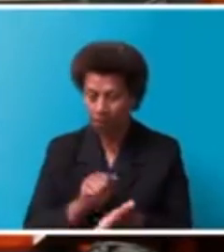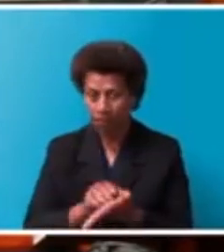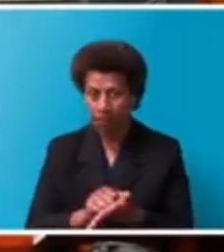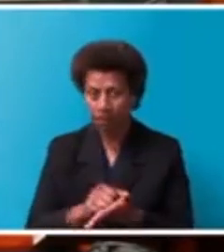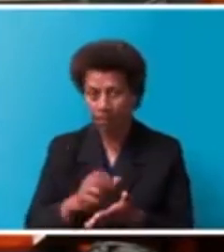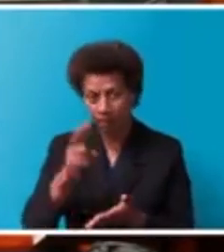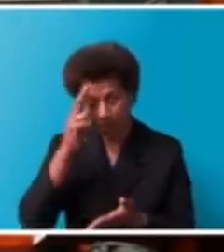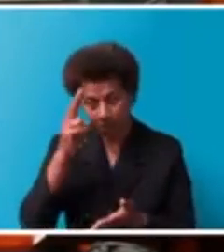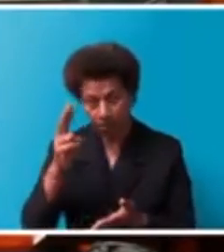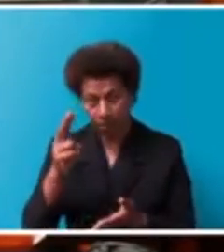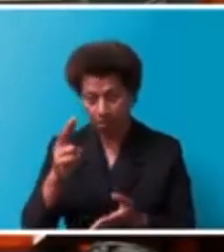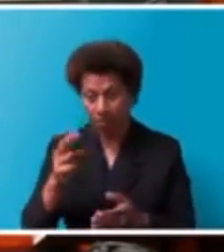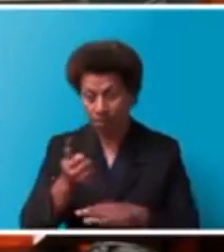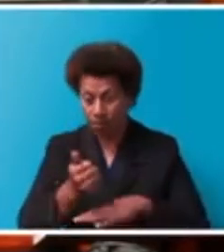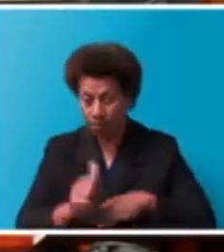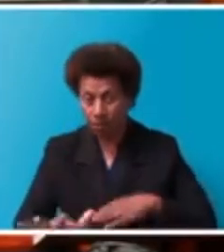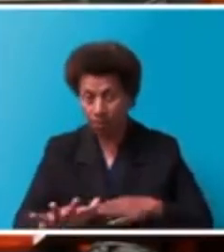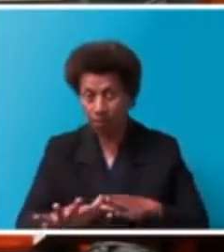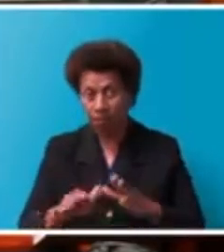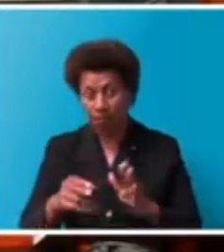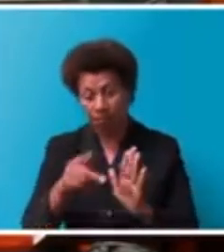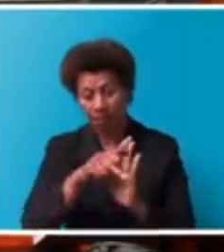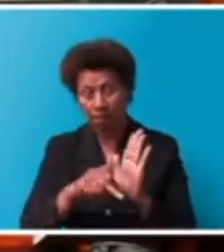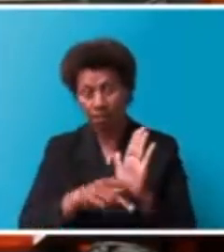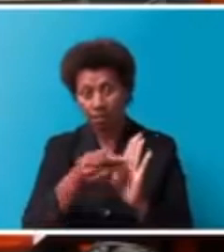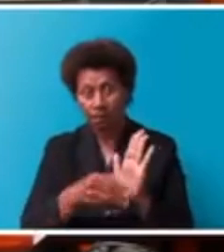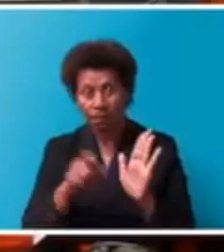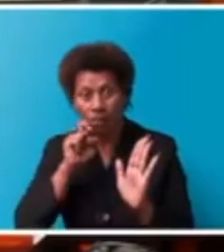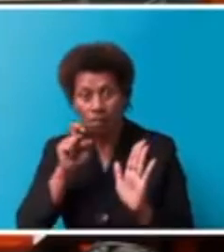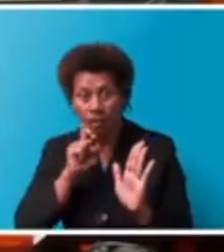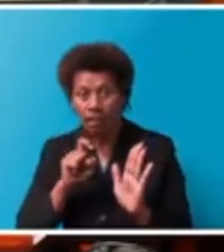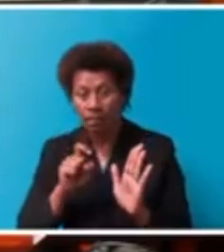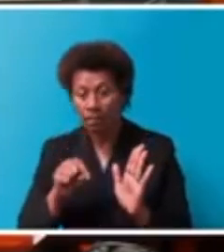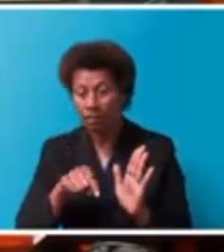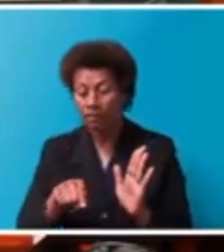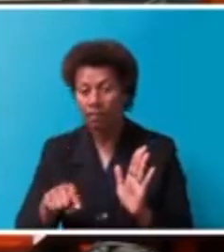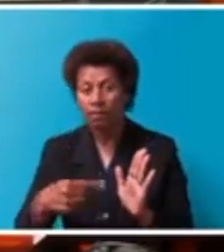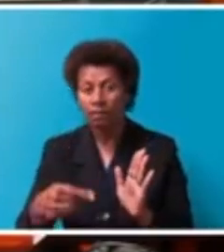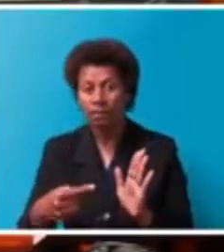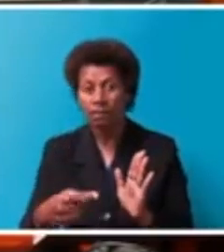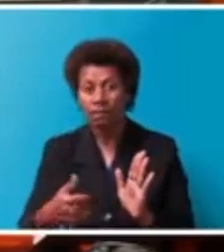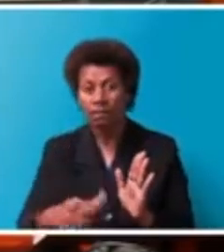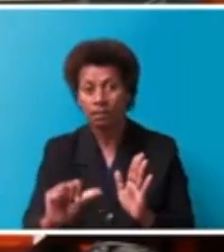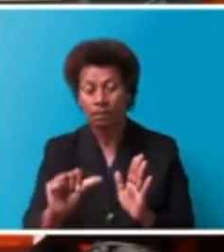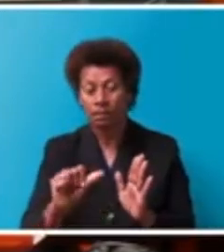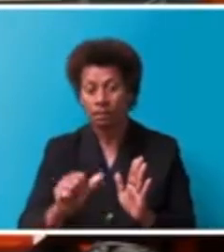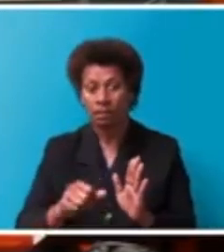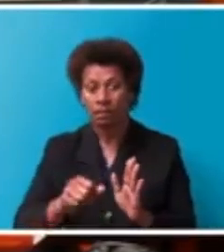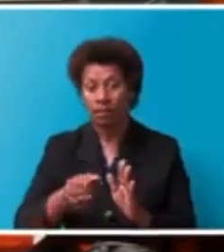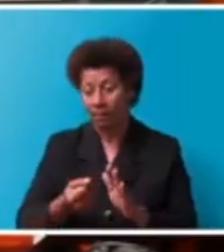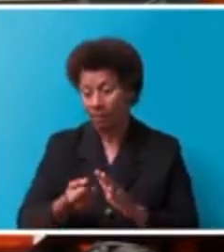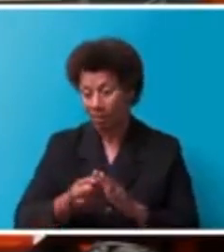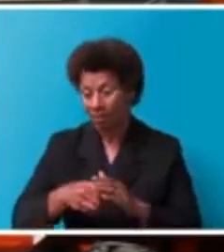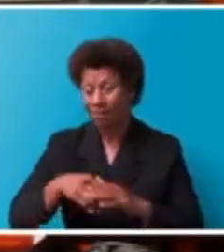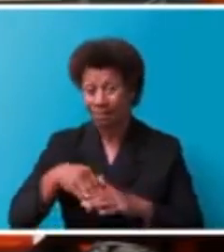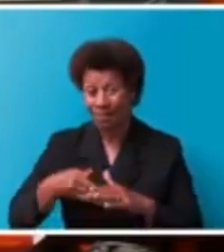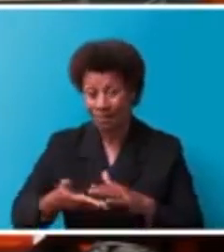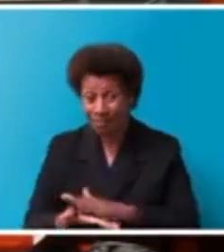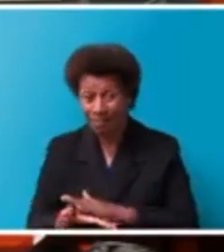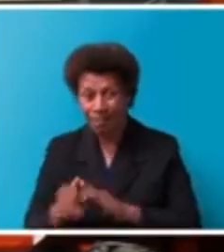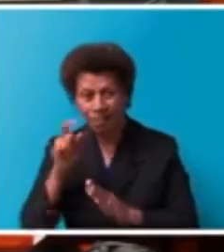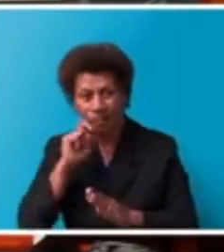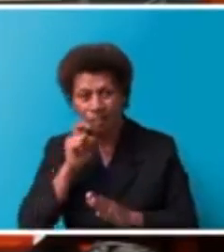Management Development Policy that was launched last year, which will ensure sustainable use and management of groundwater resources.